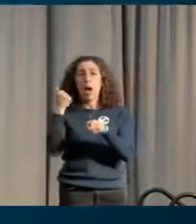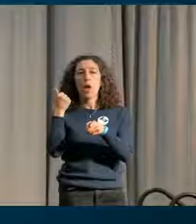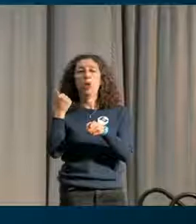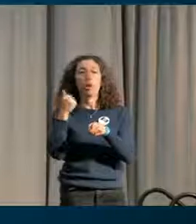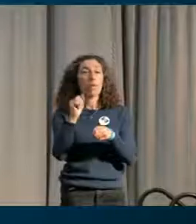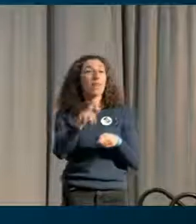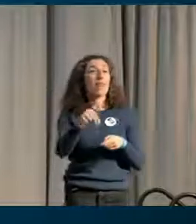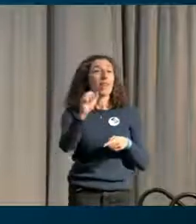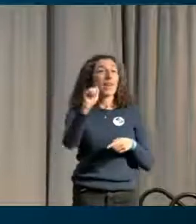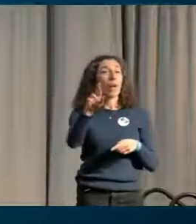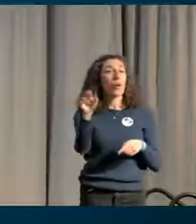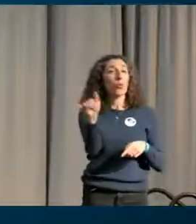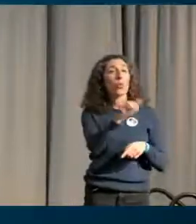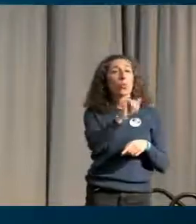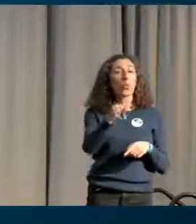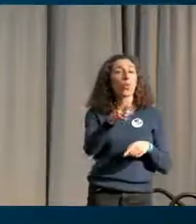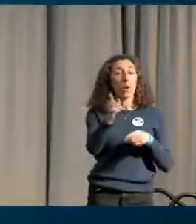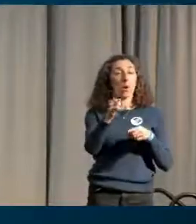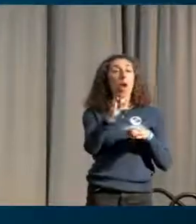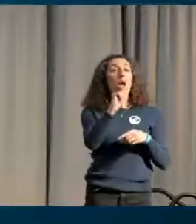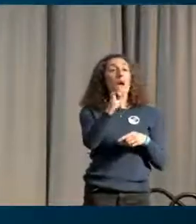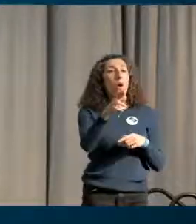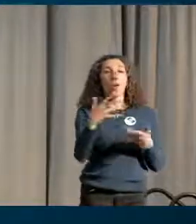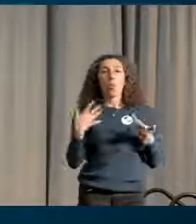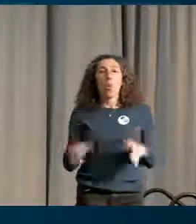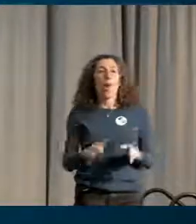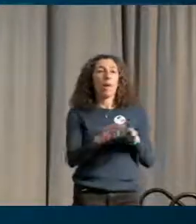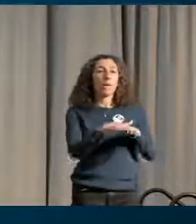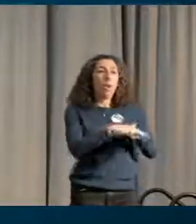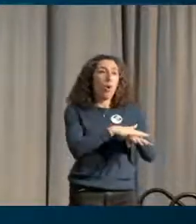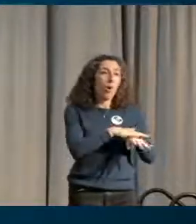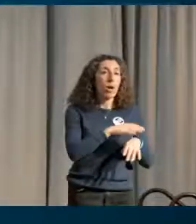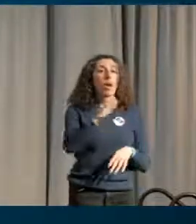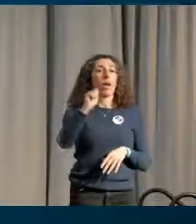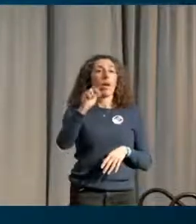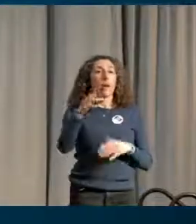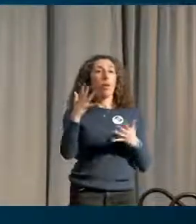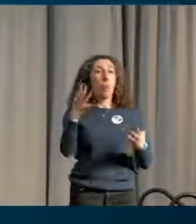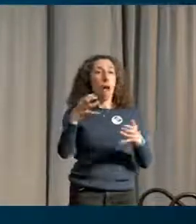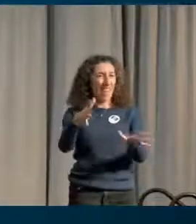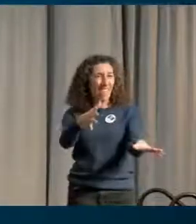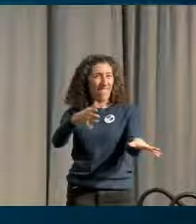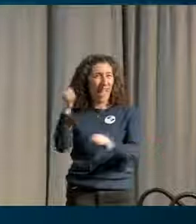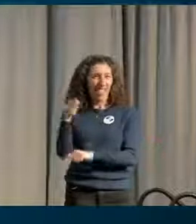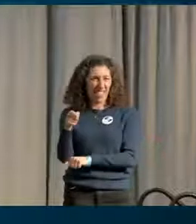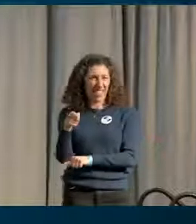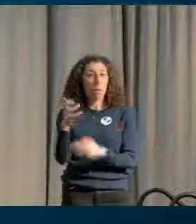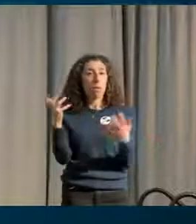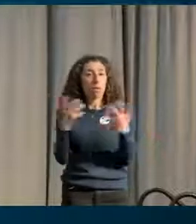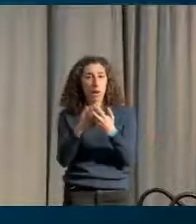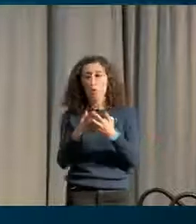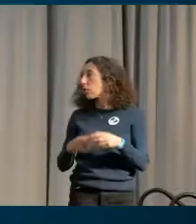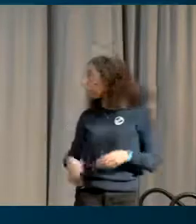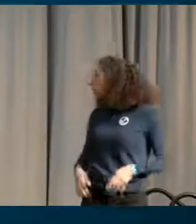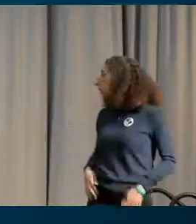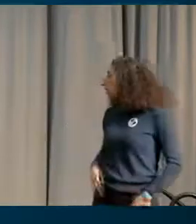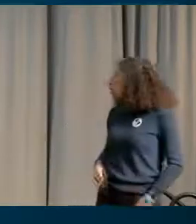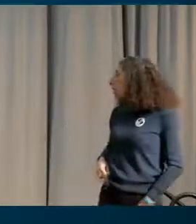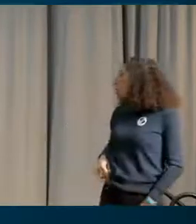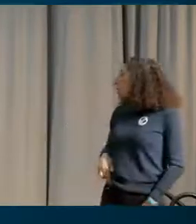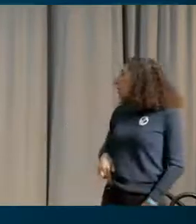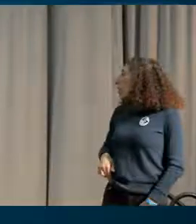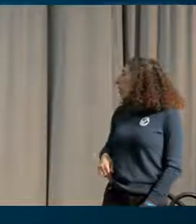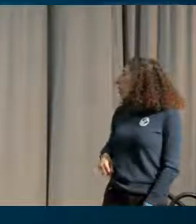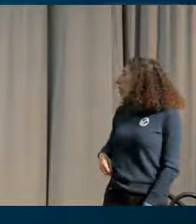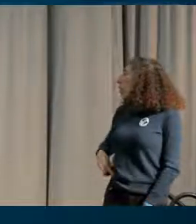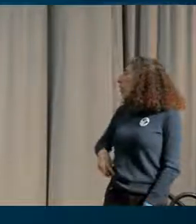what air wants to do. So let's see this in action. So I have a fan over here.